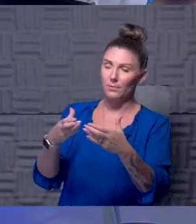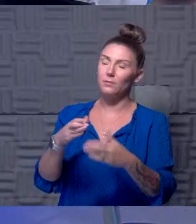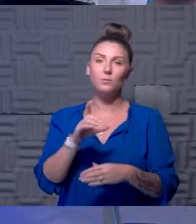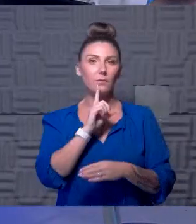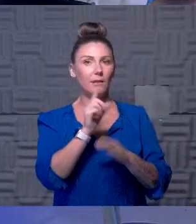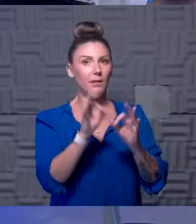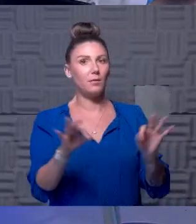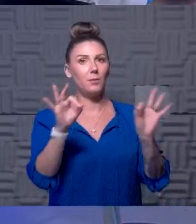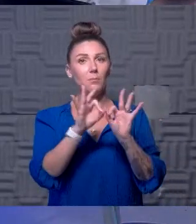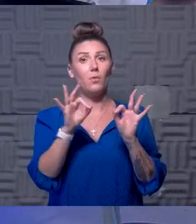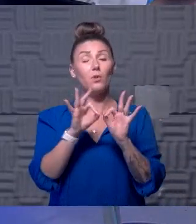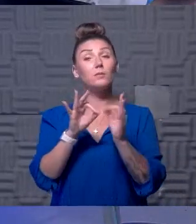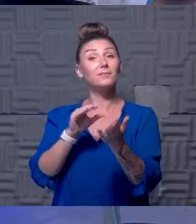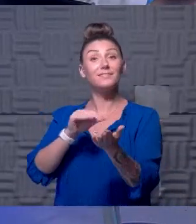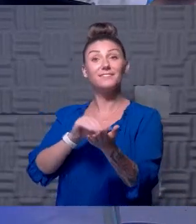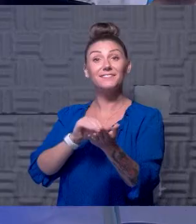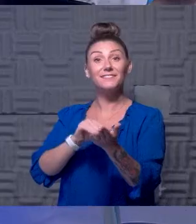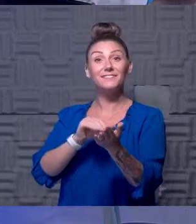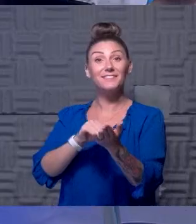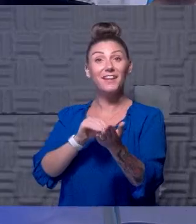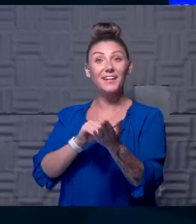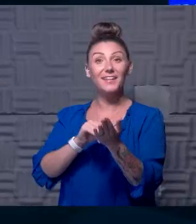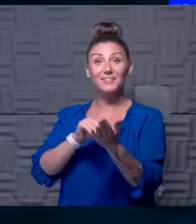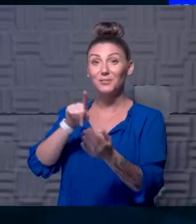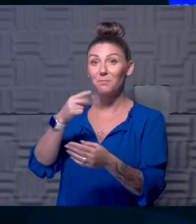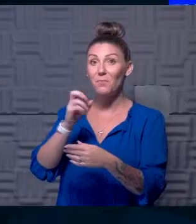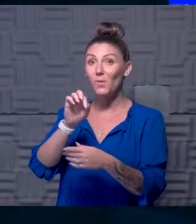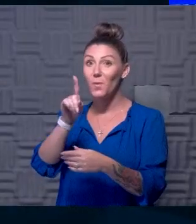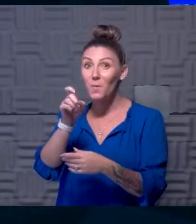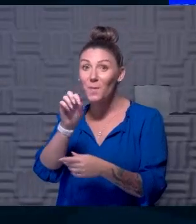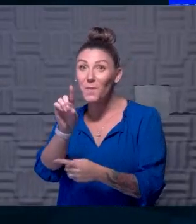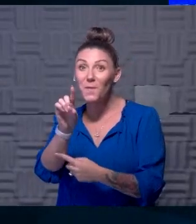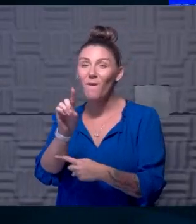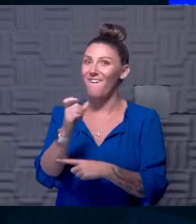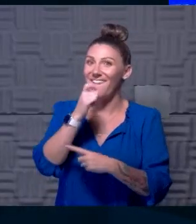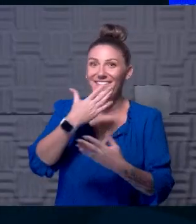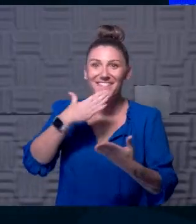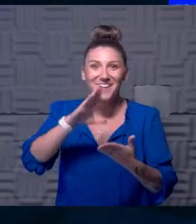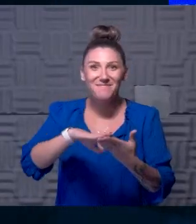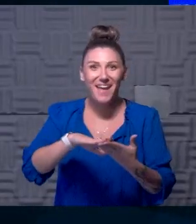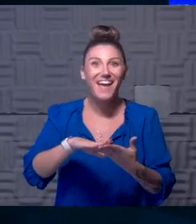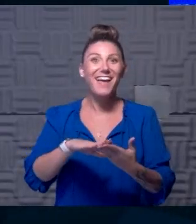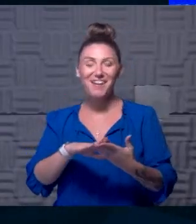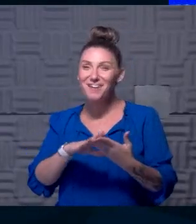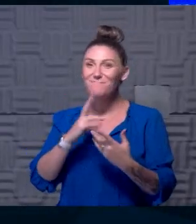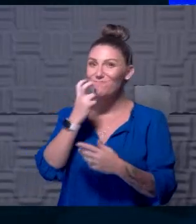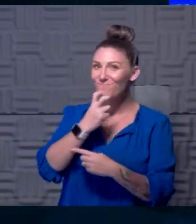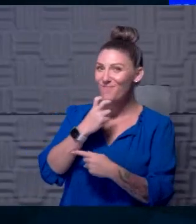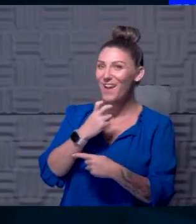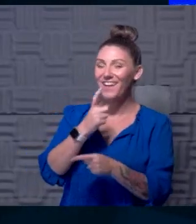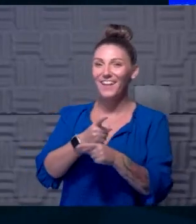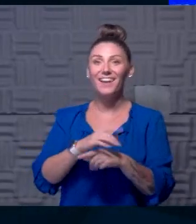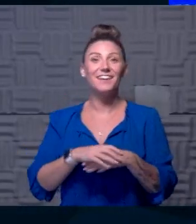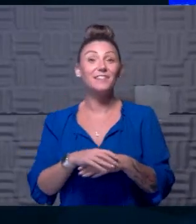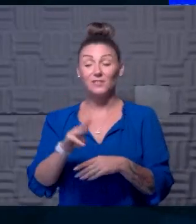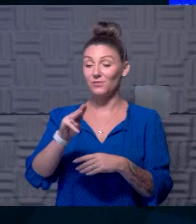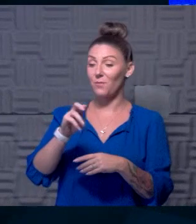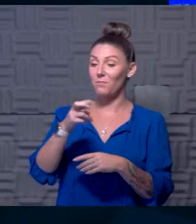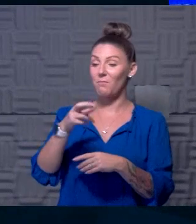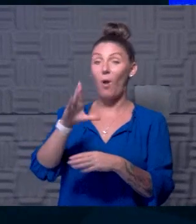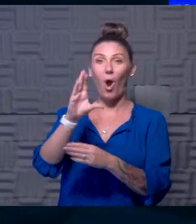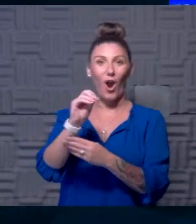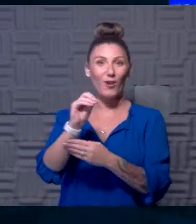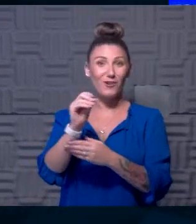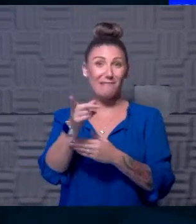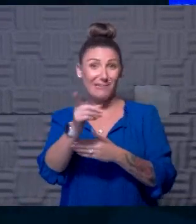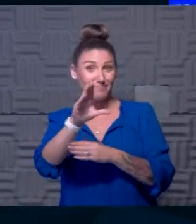important. Dr. Pahud, not bad, not bad. Not bad. All right, so I think Mario was kind of giving you a lead in